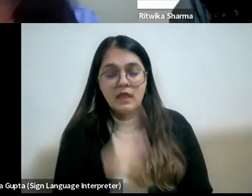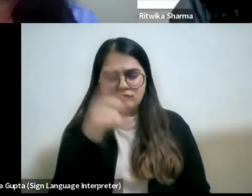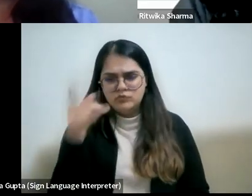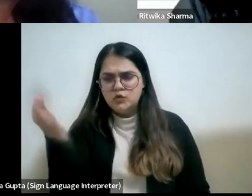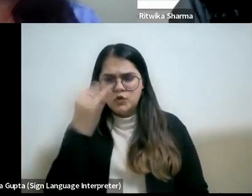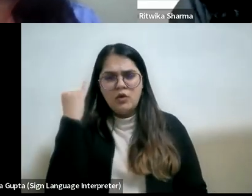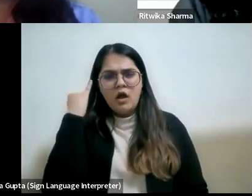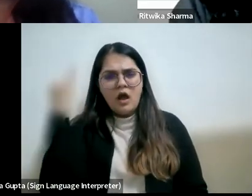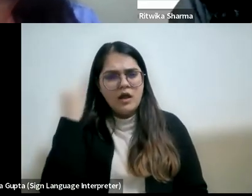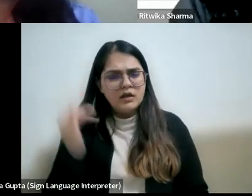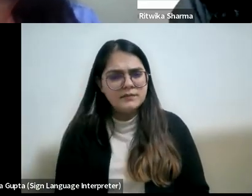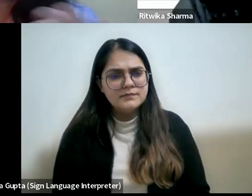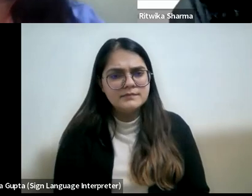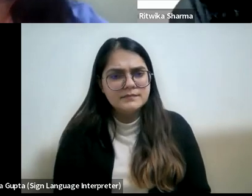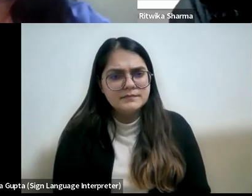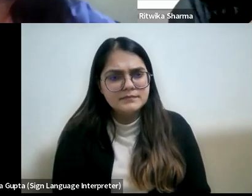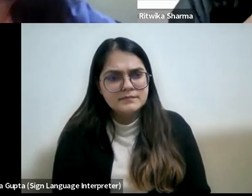idea that our